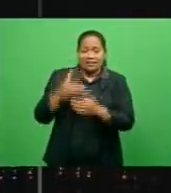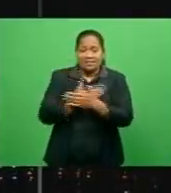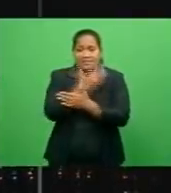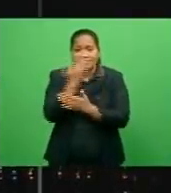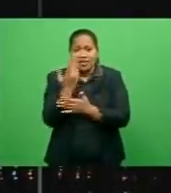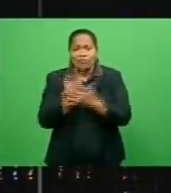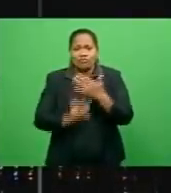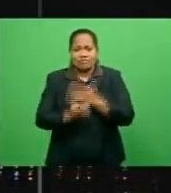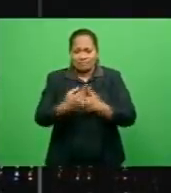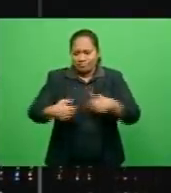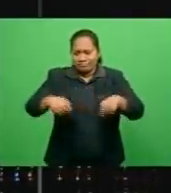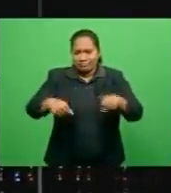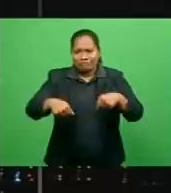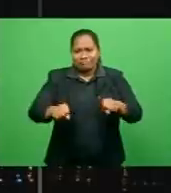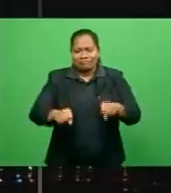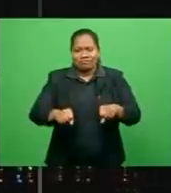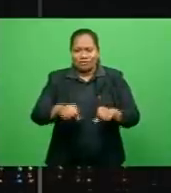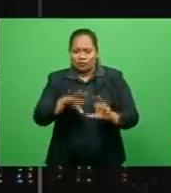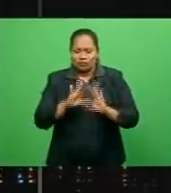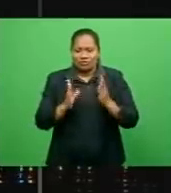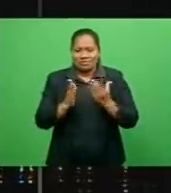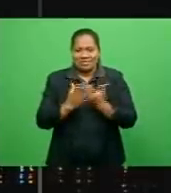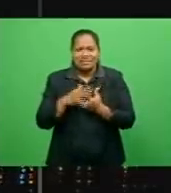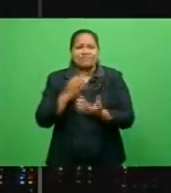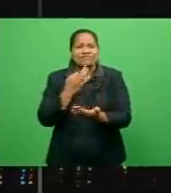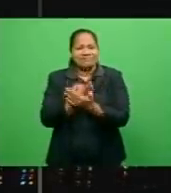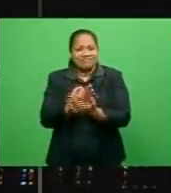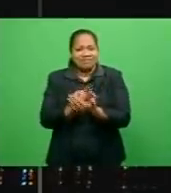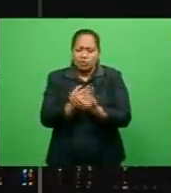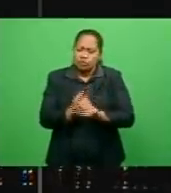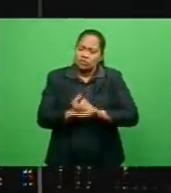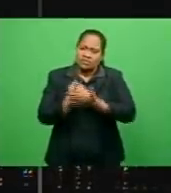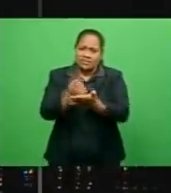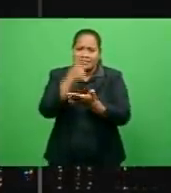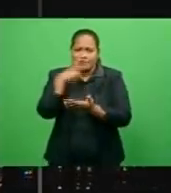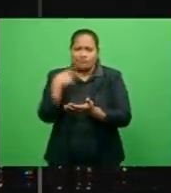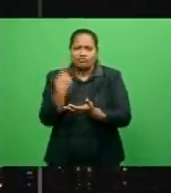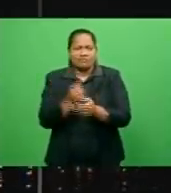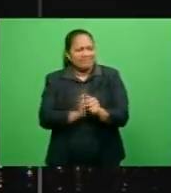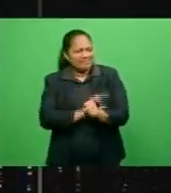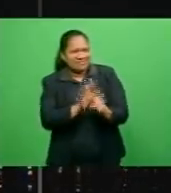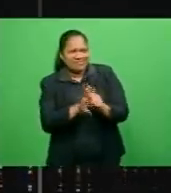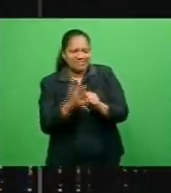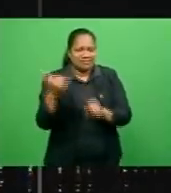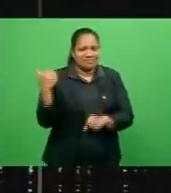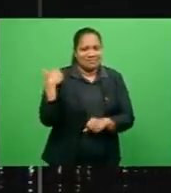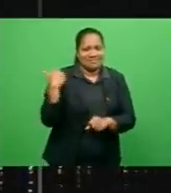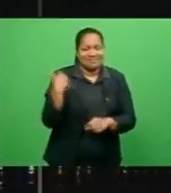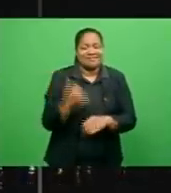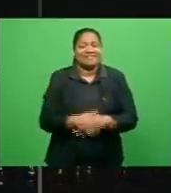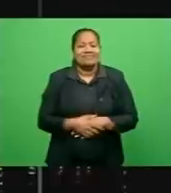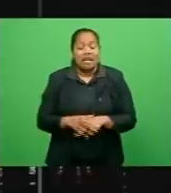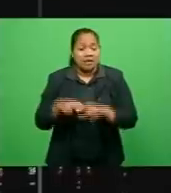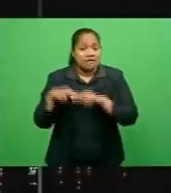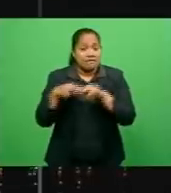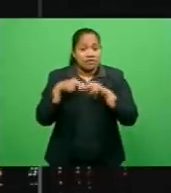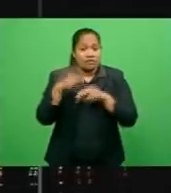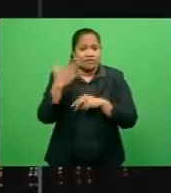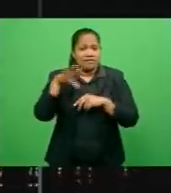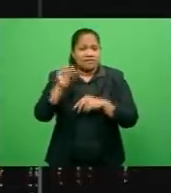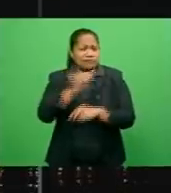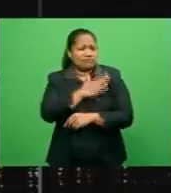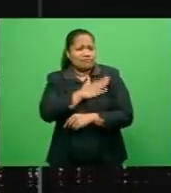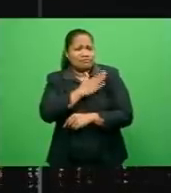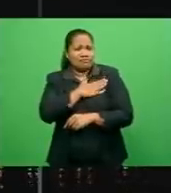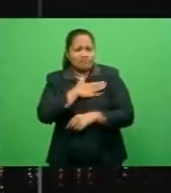motorbike enthusiasts came together to raise funds and assist people affected by the COVID-19 pandemic. Fiji 50 charity motor